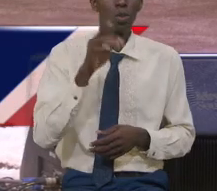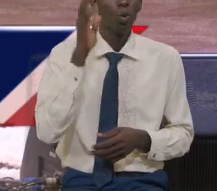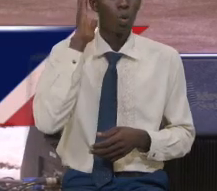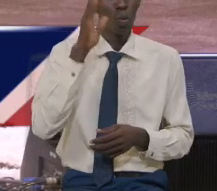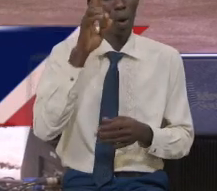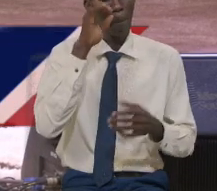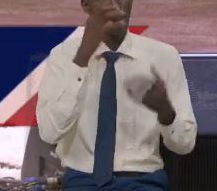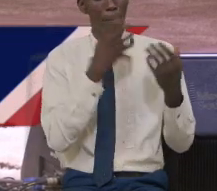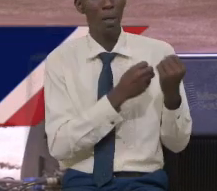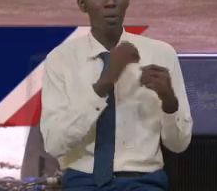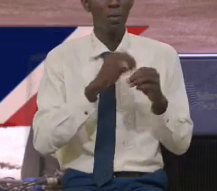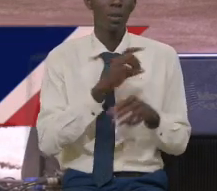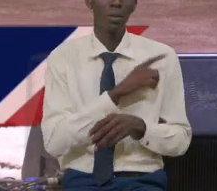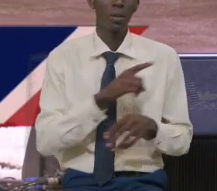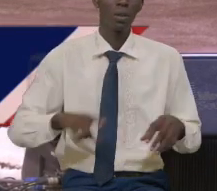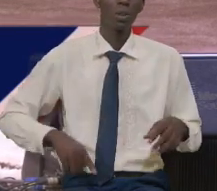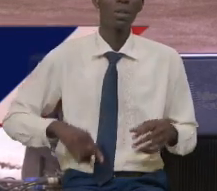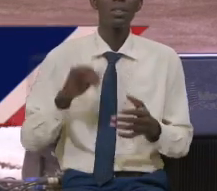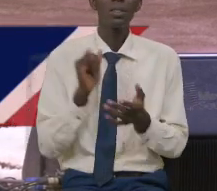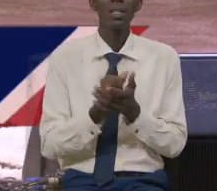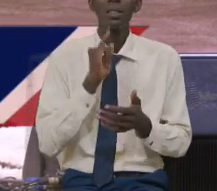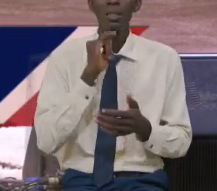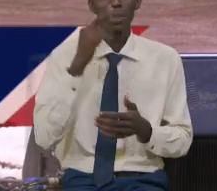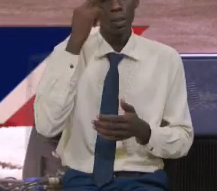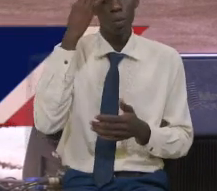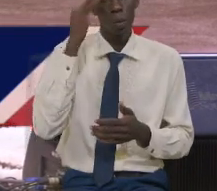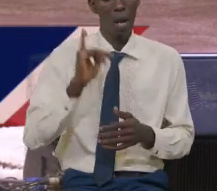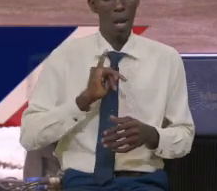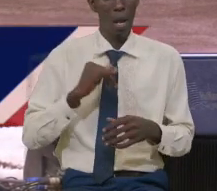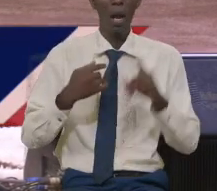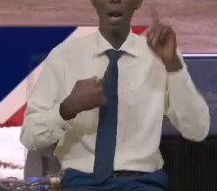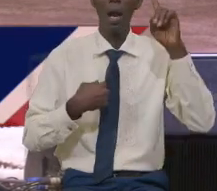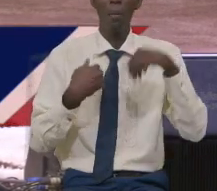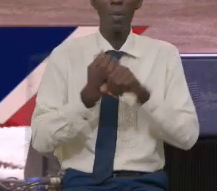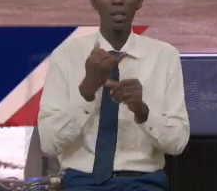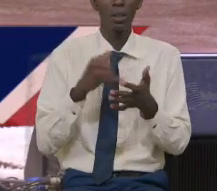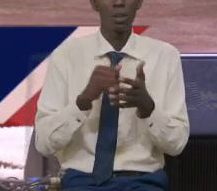the Lord. That's the reason I've made known to you this day.